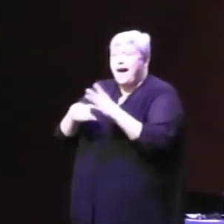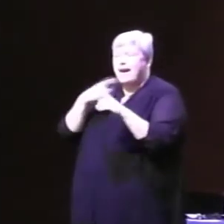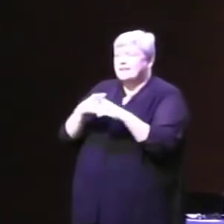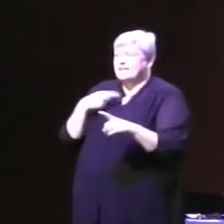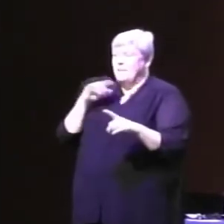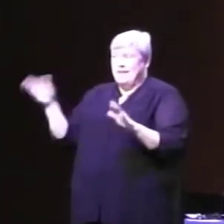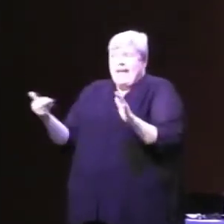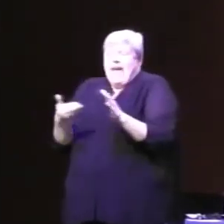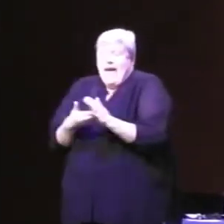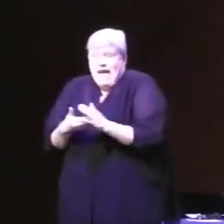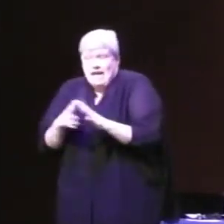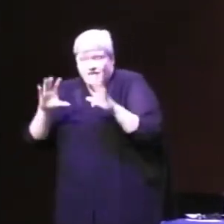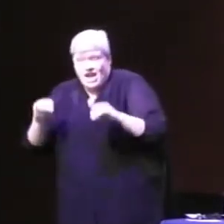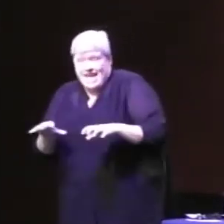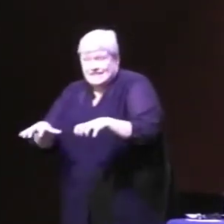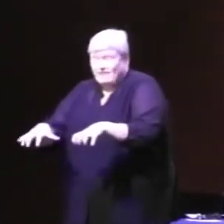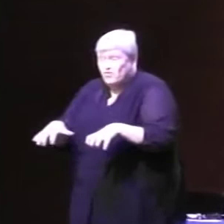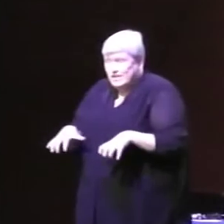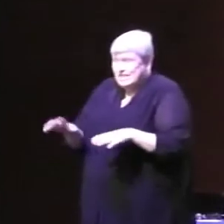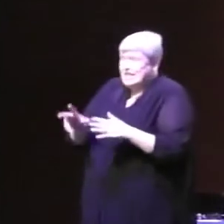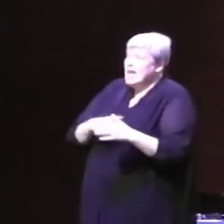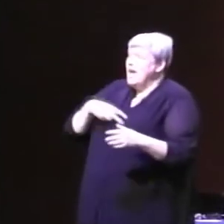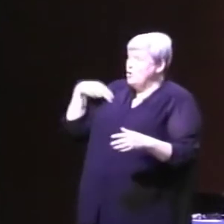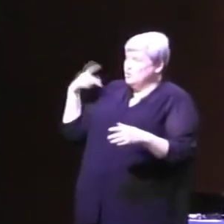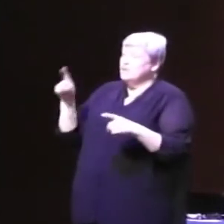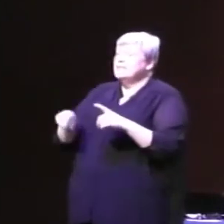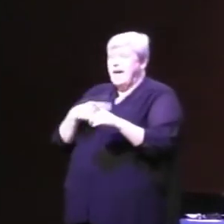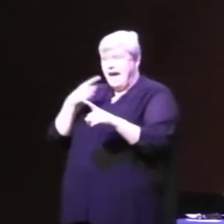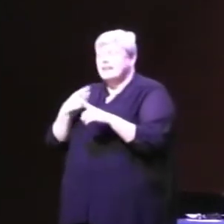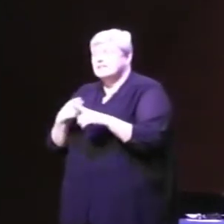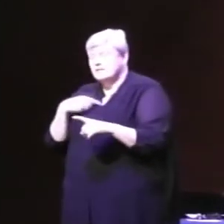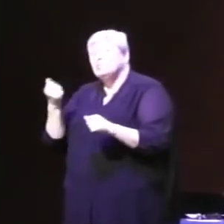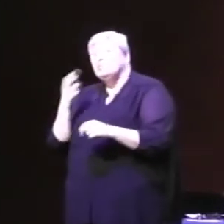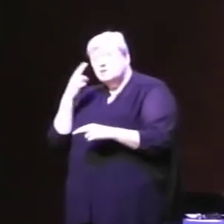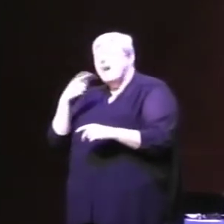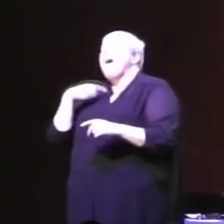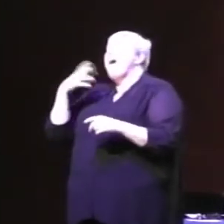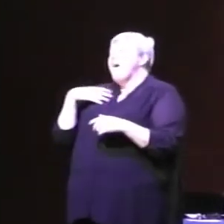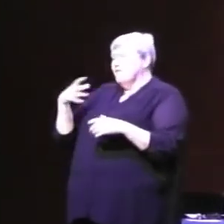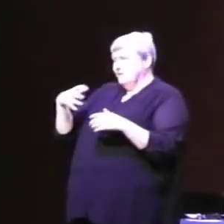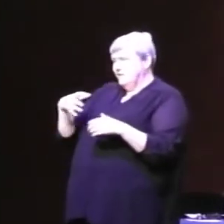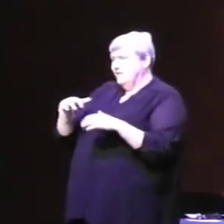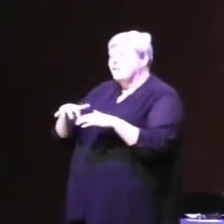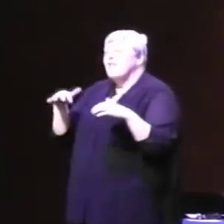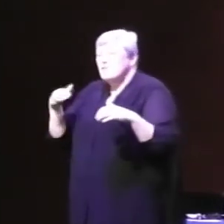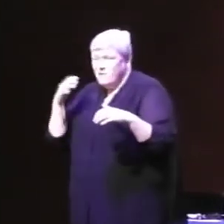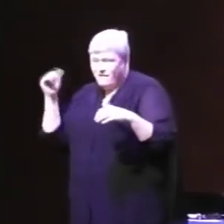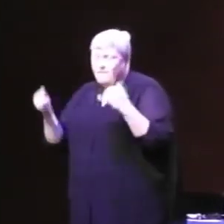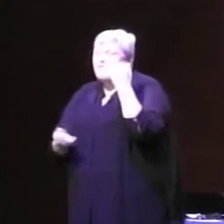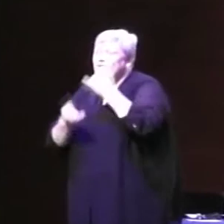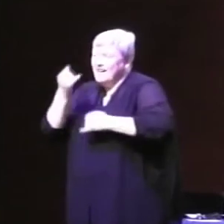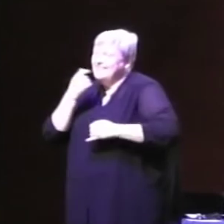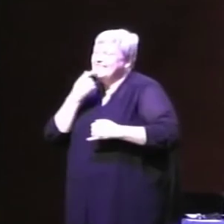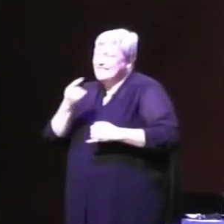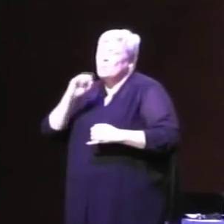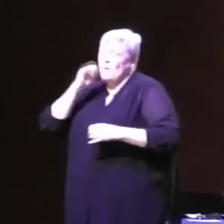end to the council tax freeze from before it was actually implemented, colleagues. So it's good to see that the government finally is saying that it will end, although not until next year,